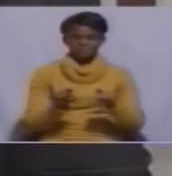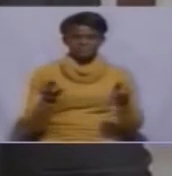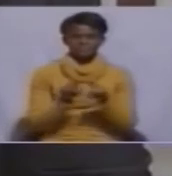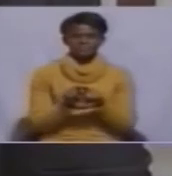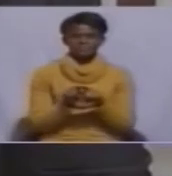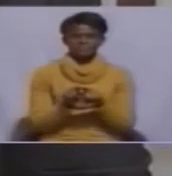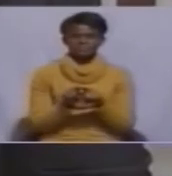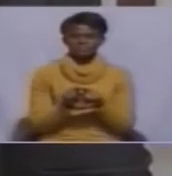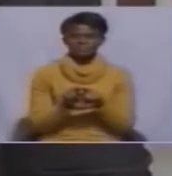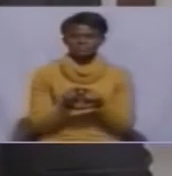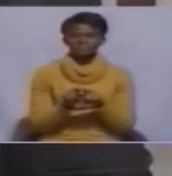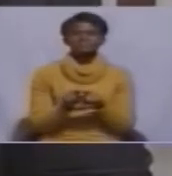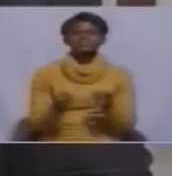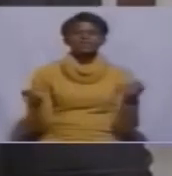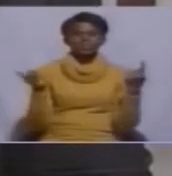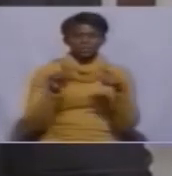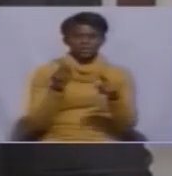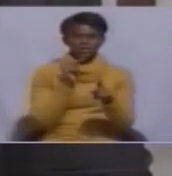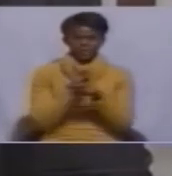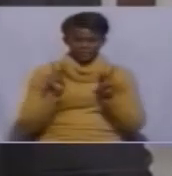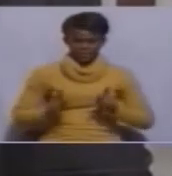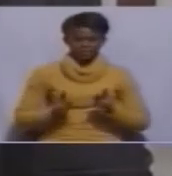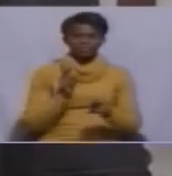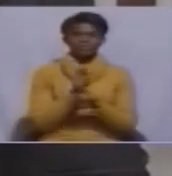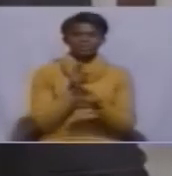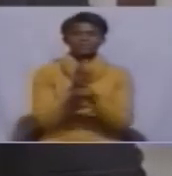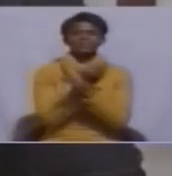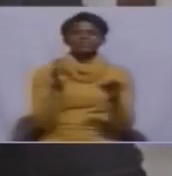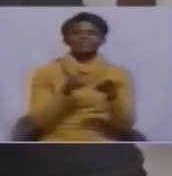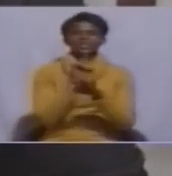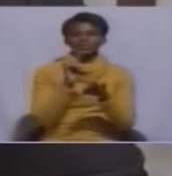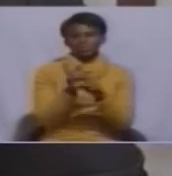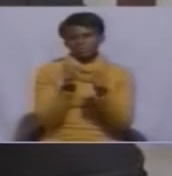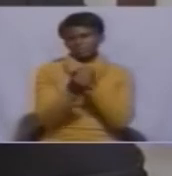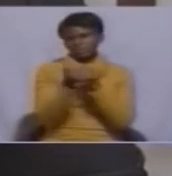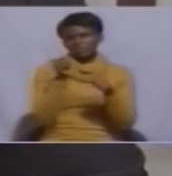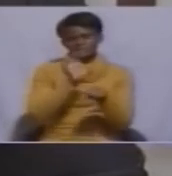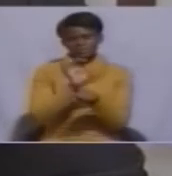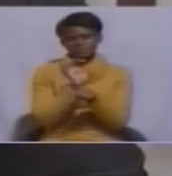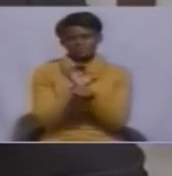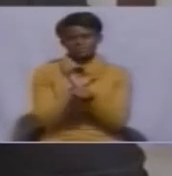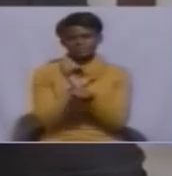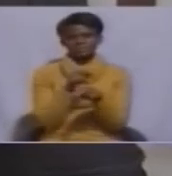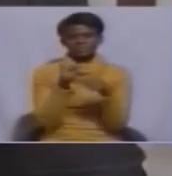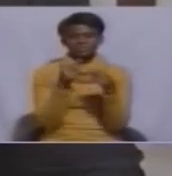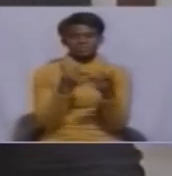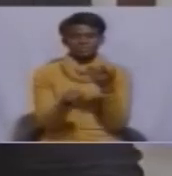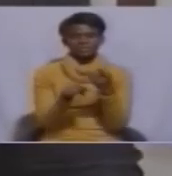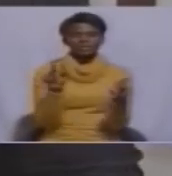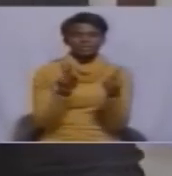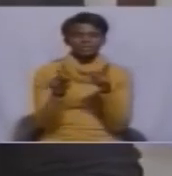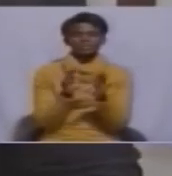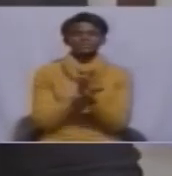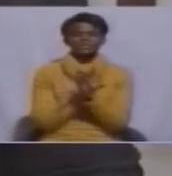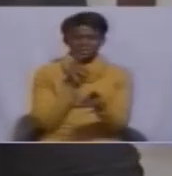that while upholding a person's right to freedom of religion, among others. So, meaning that people in Zambia